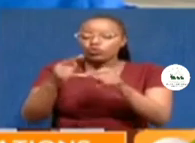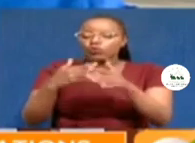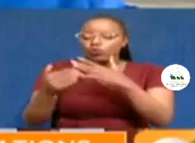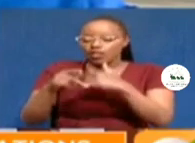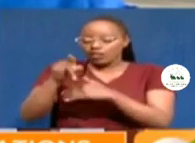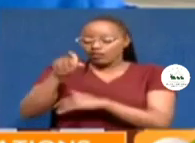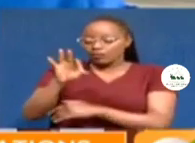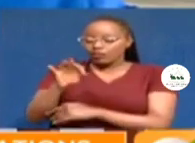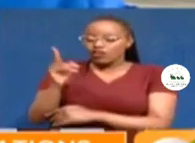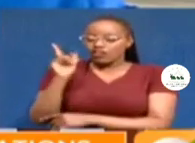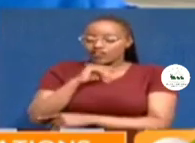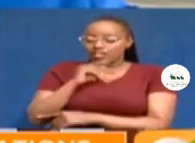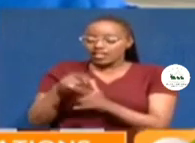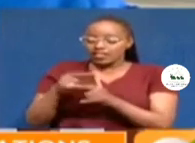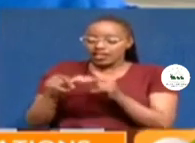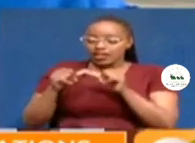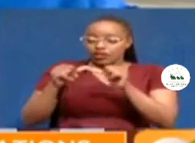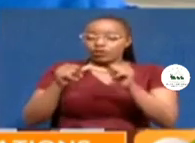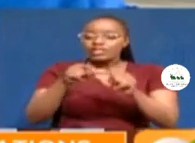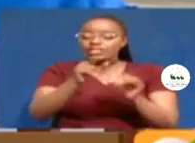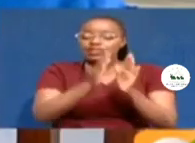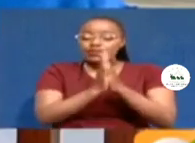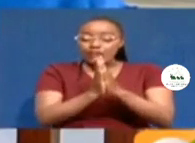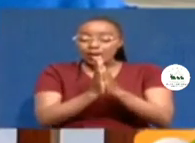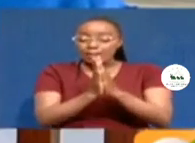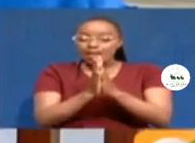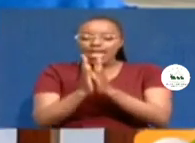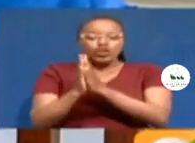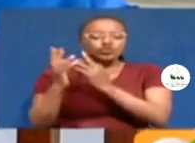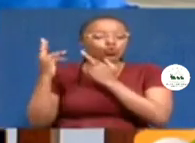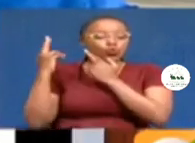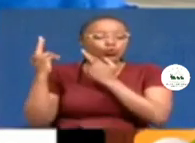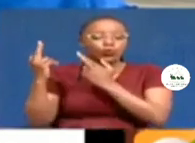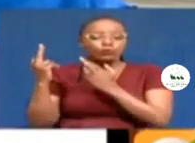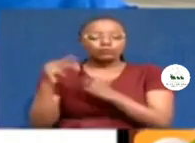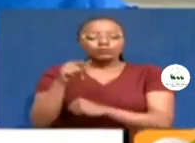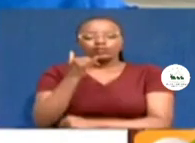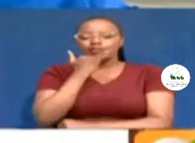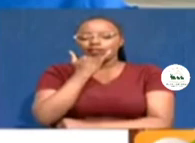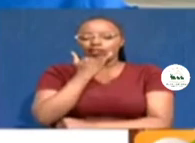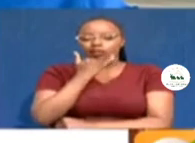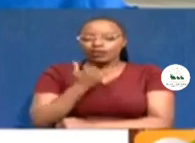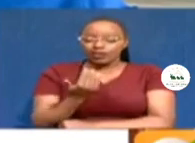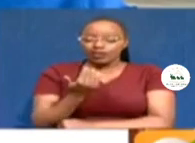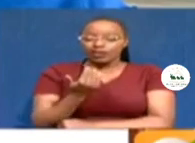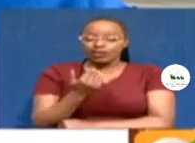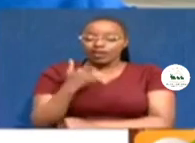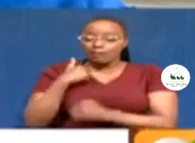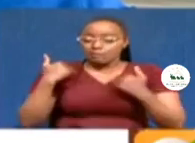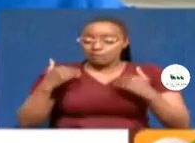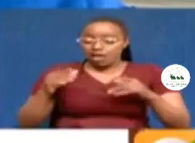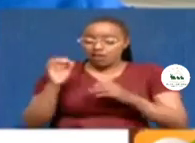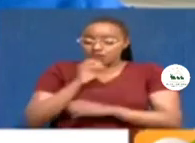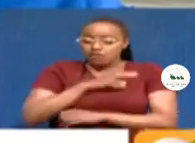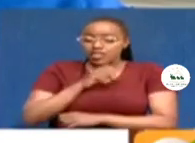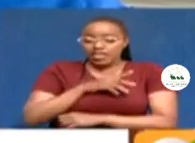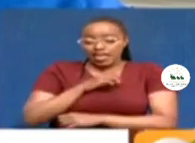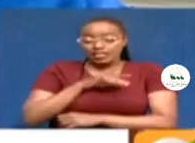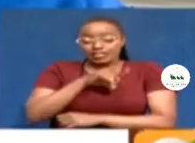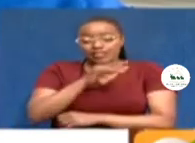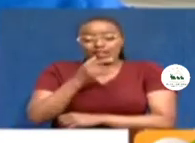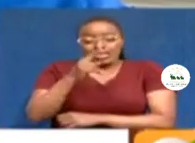it. He prays and hopes that he's wrong, but I fear that he's